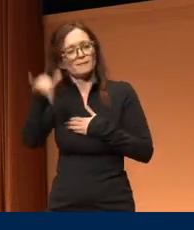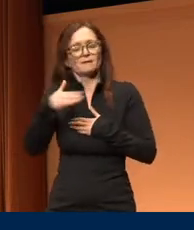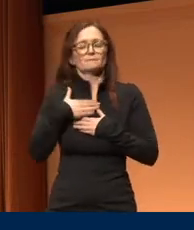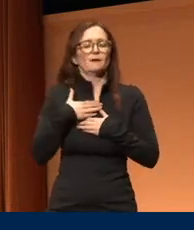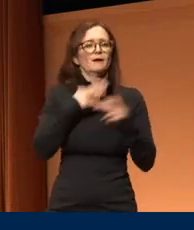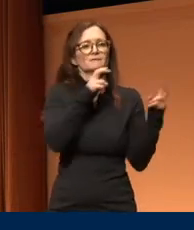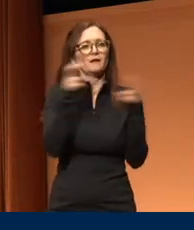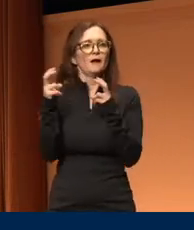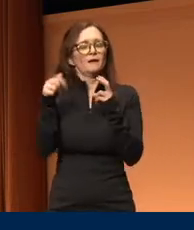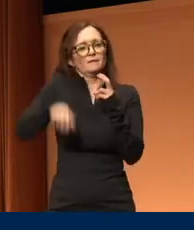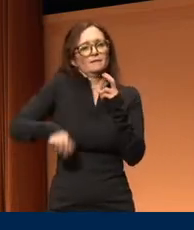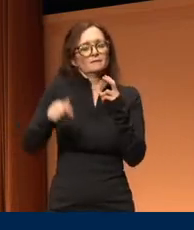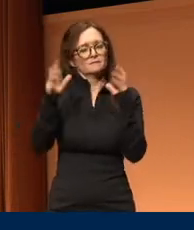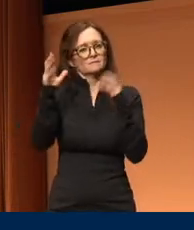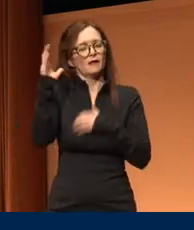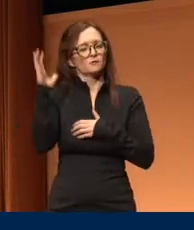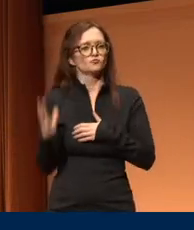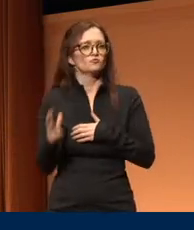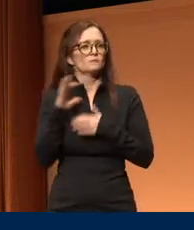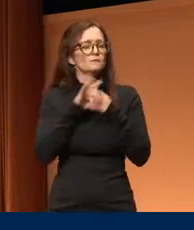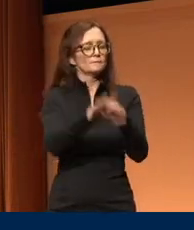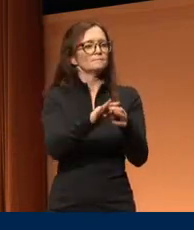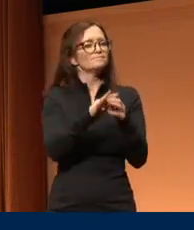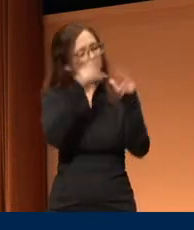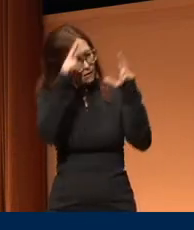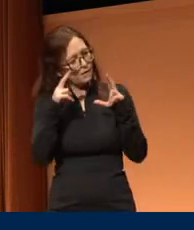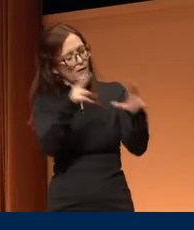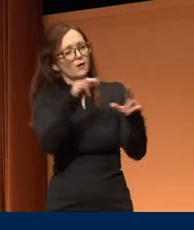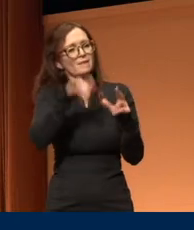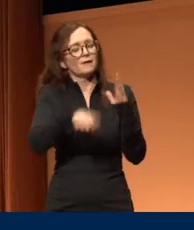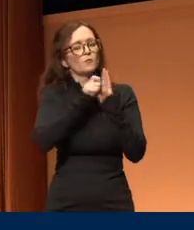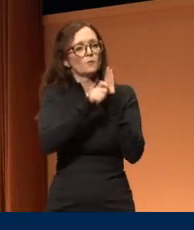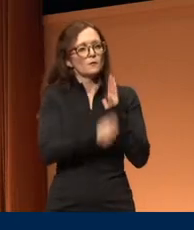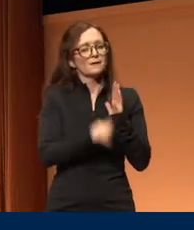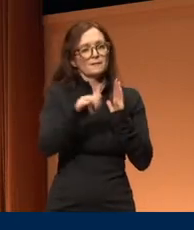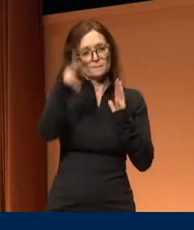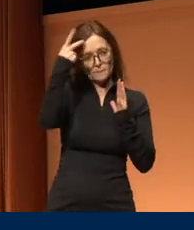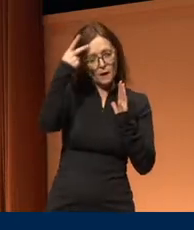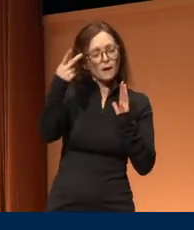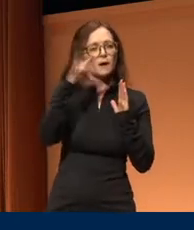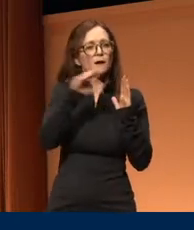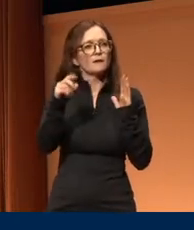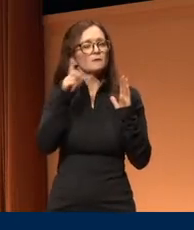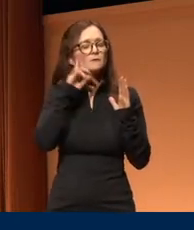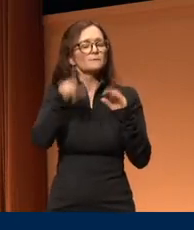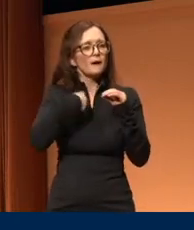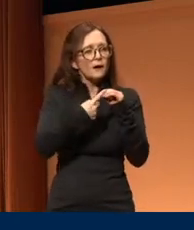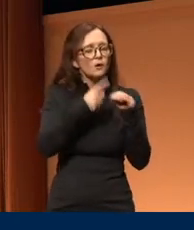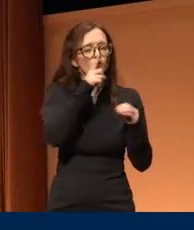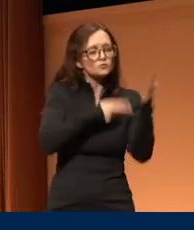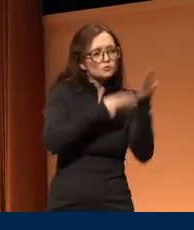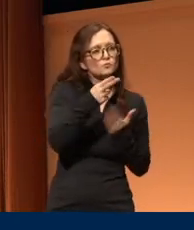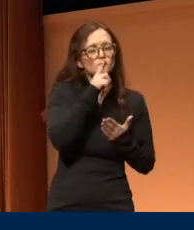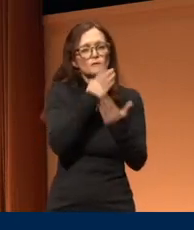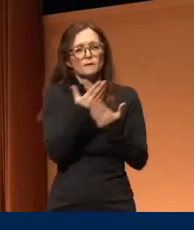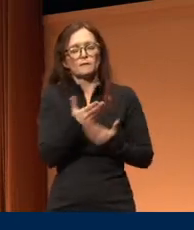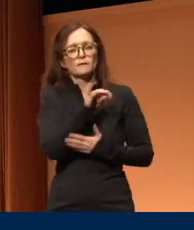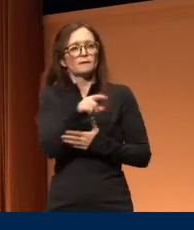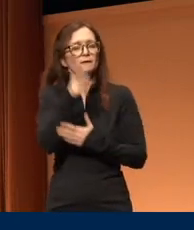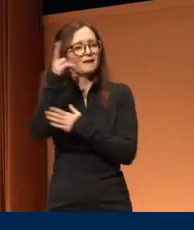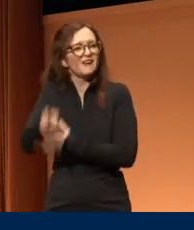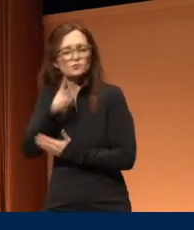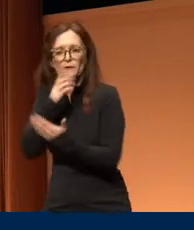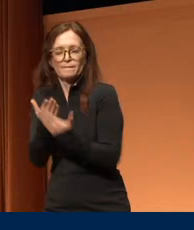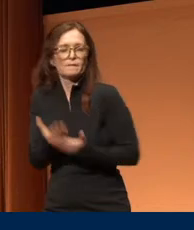pays homage to. In this essay, she claims that while politics should be concerned about the truth of facts, particularly historical